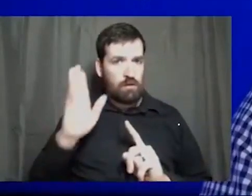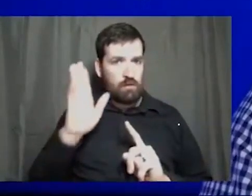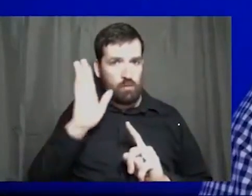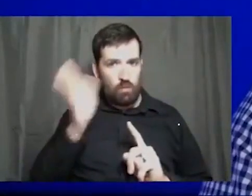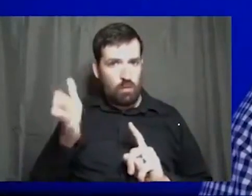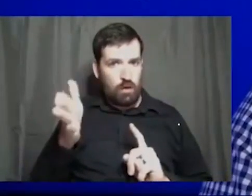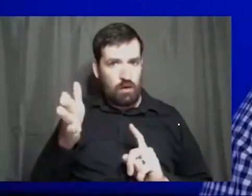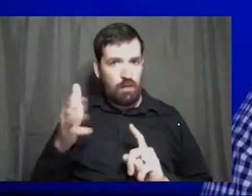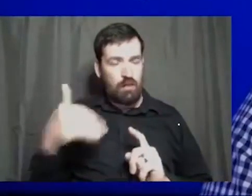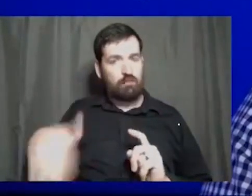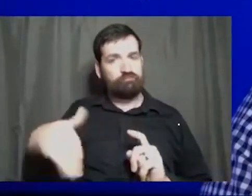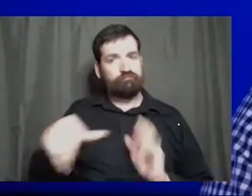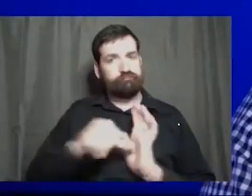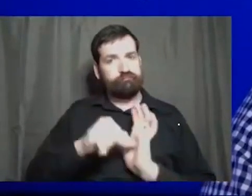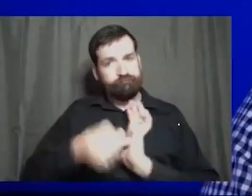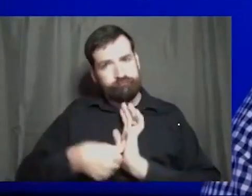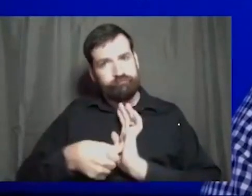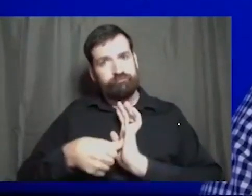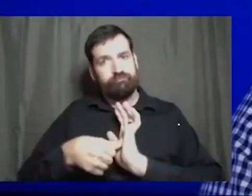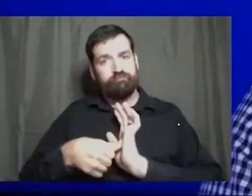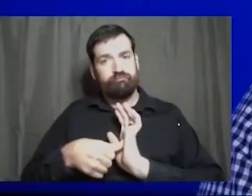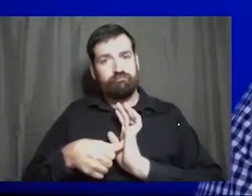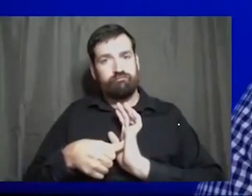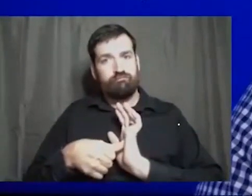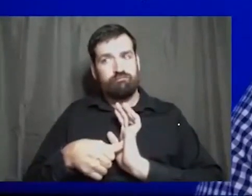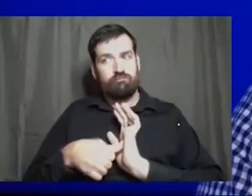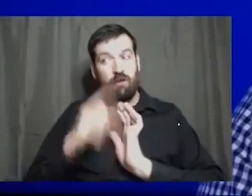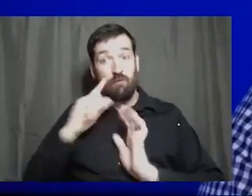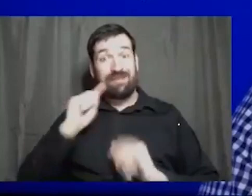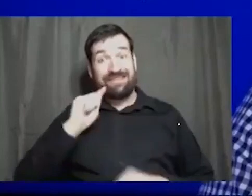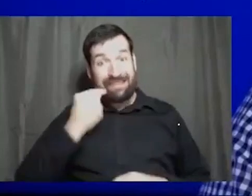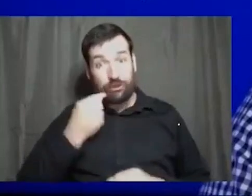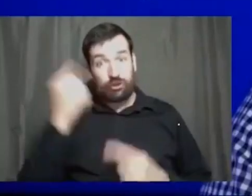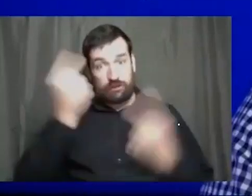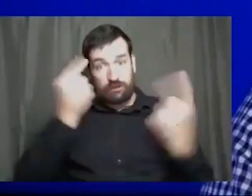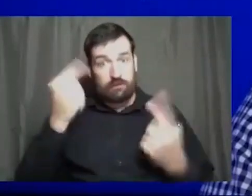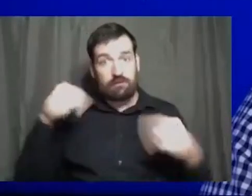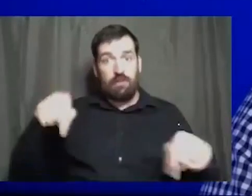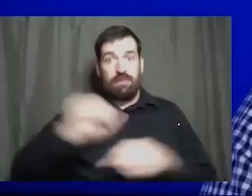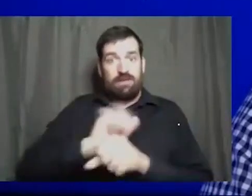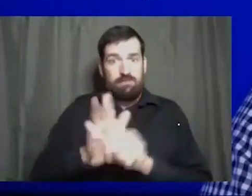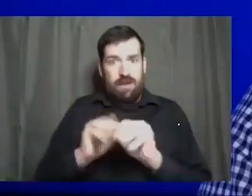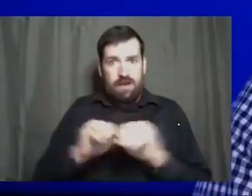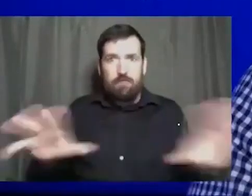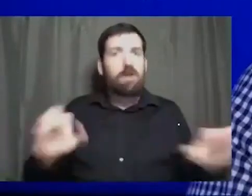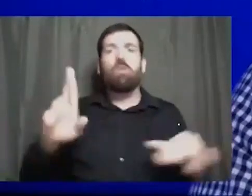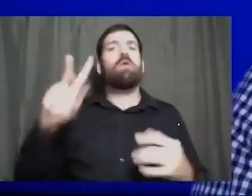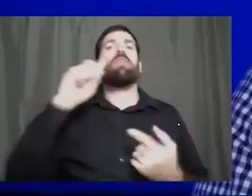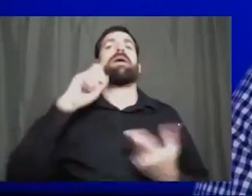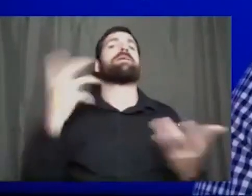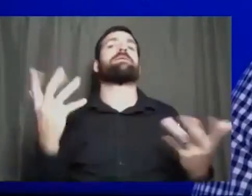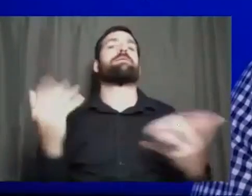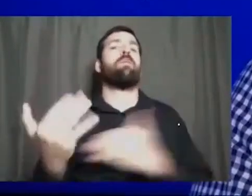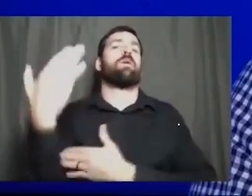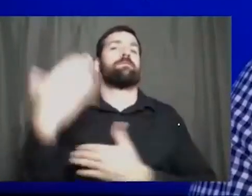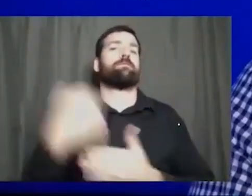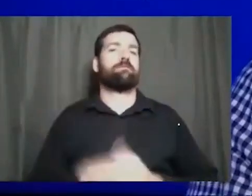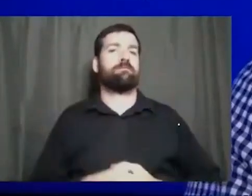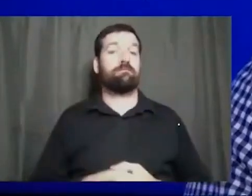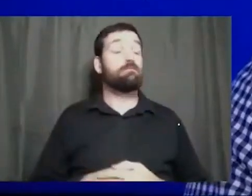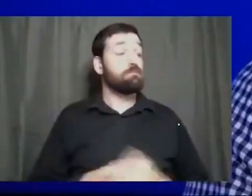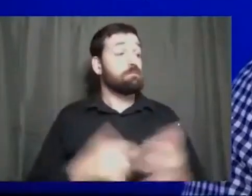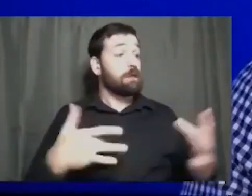the need to take this pandemic seriously, or what are your thoughts as you're seeing this news? It's concerning for sure. I